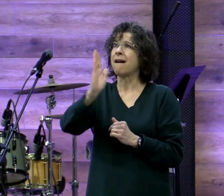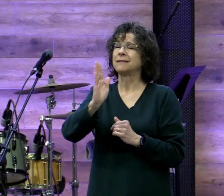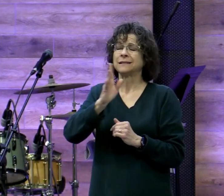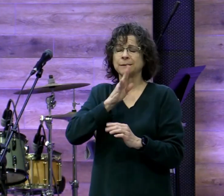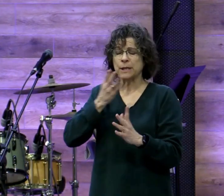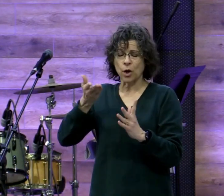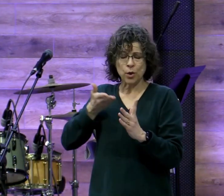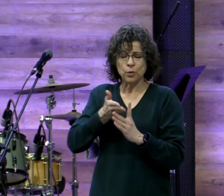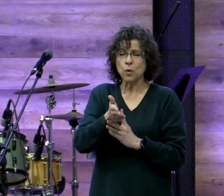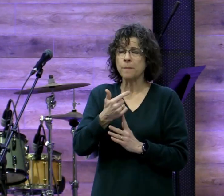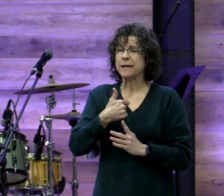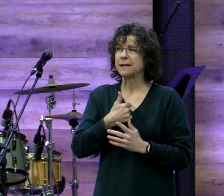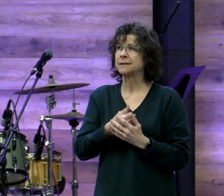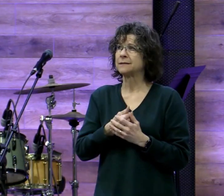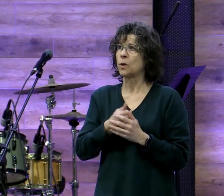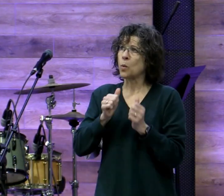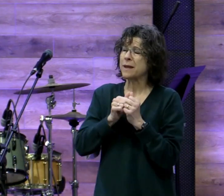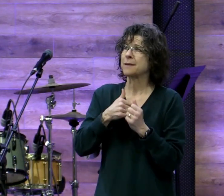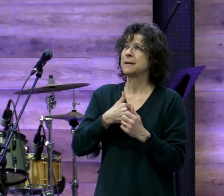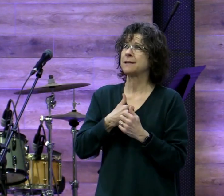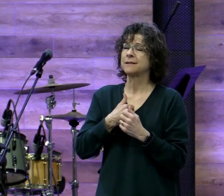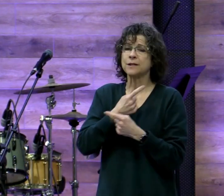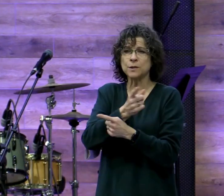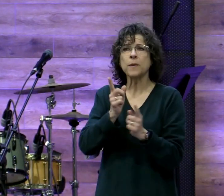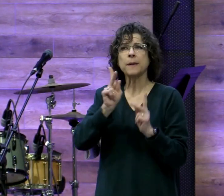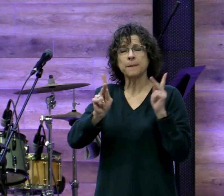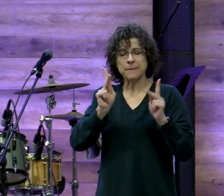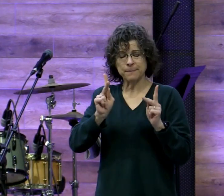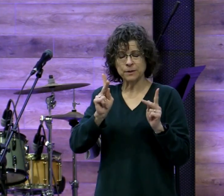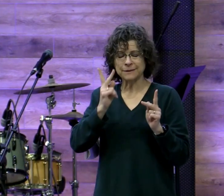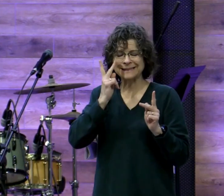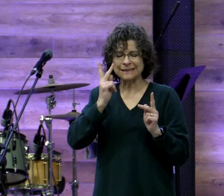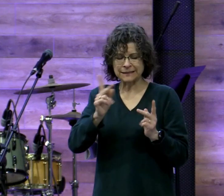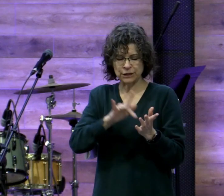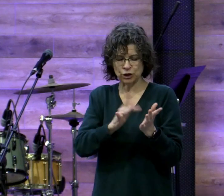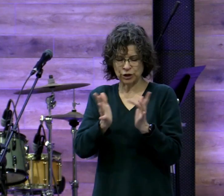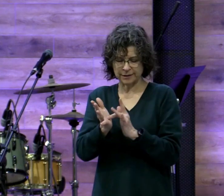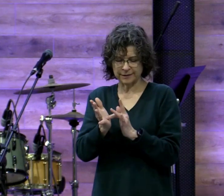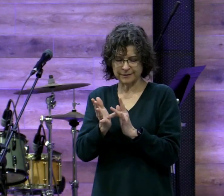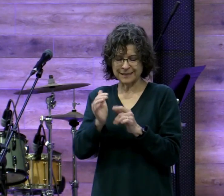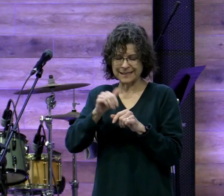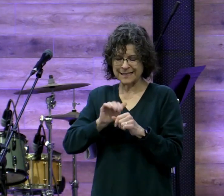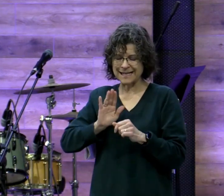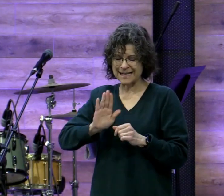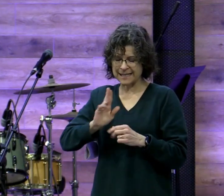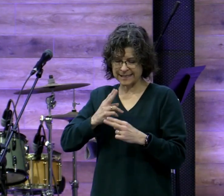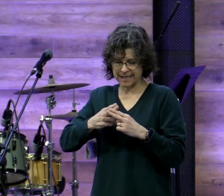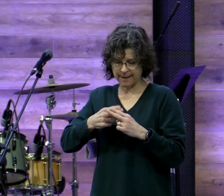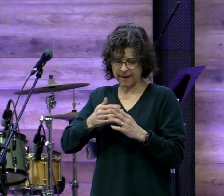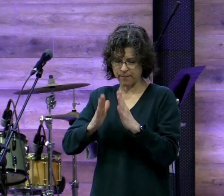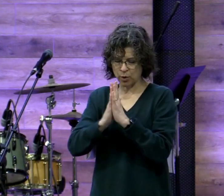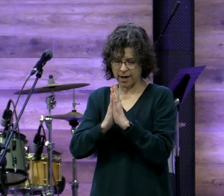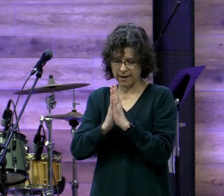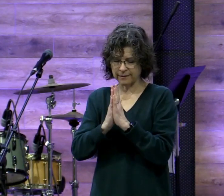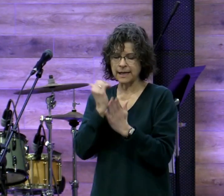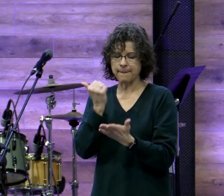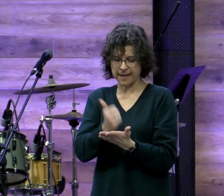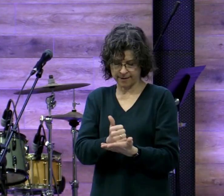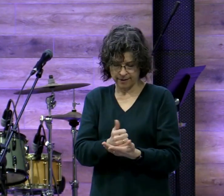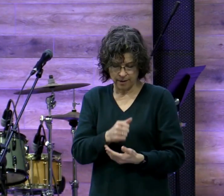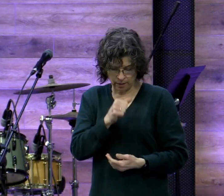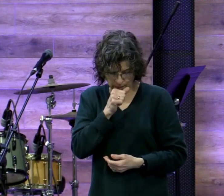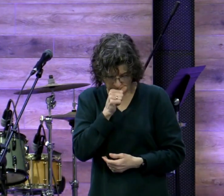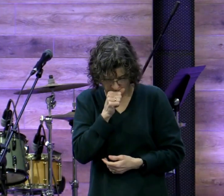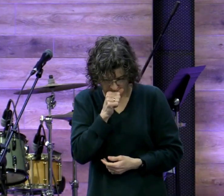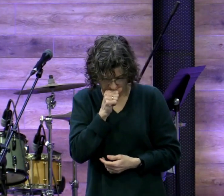of me, but would you speak so that your people might see Jesus? It's in his name I pray. Amen. Have